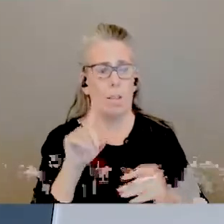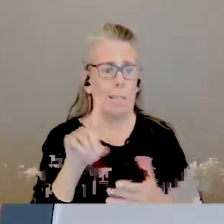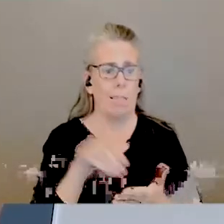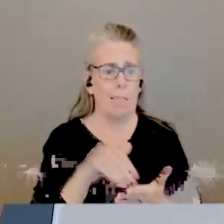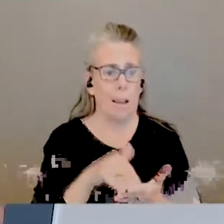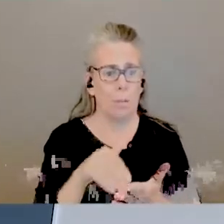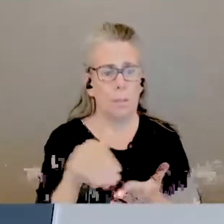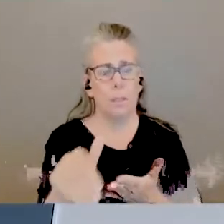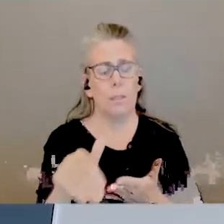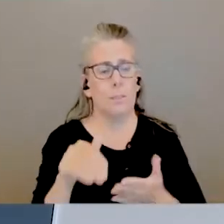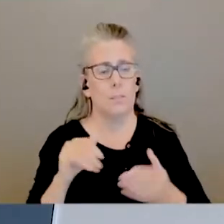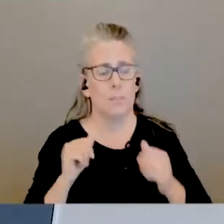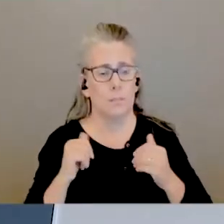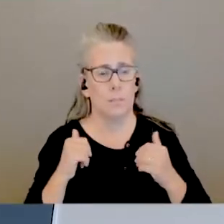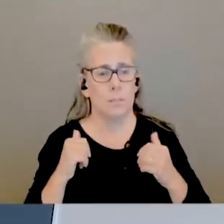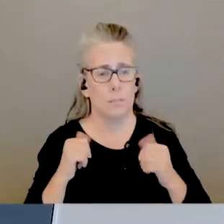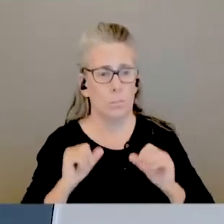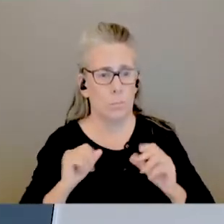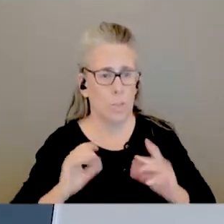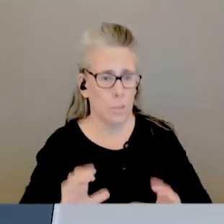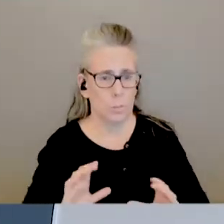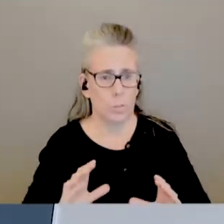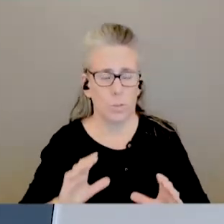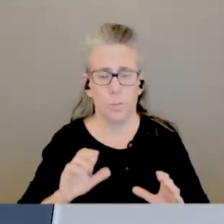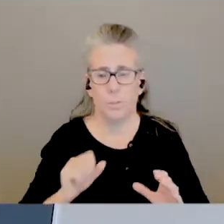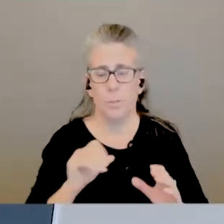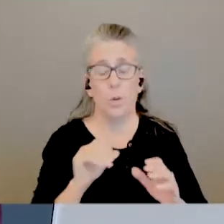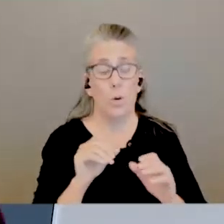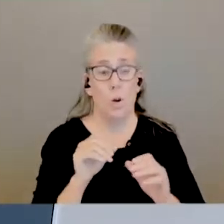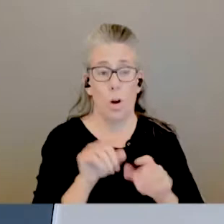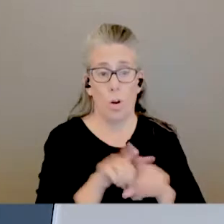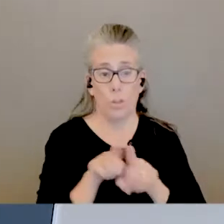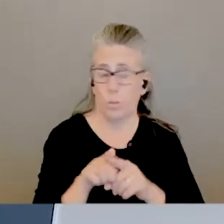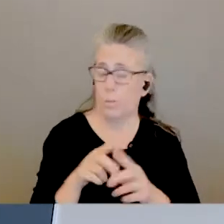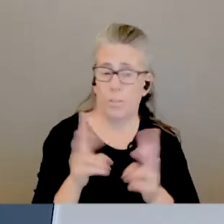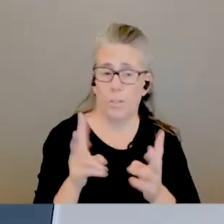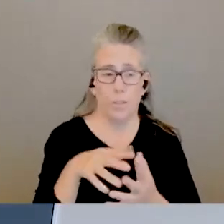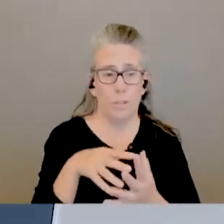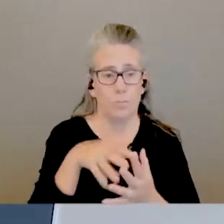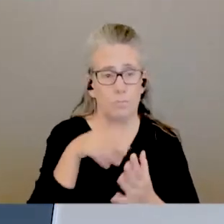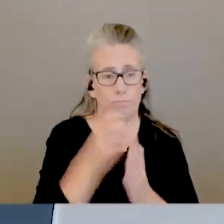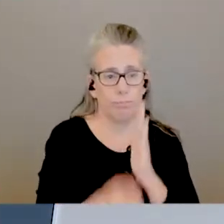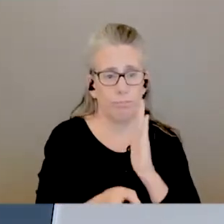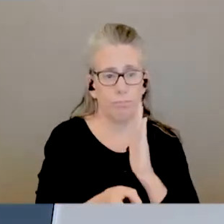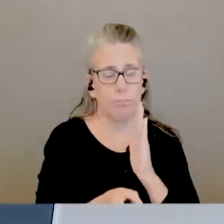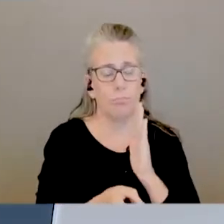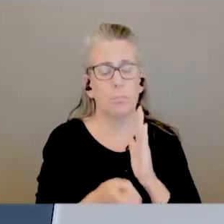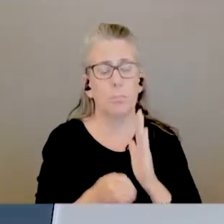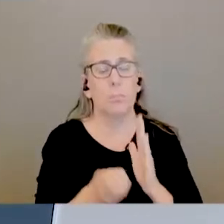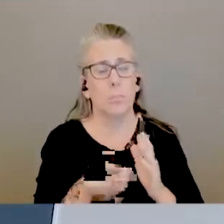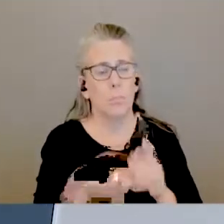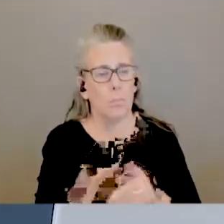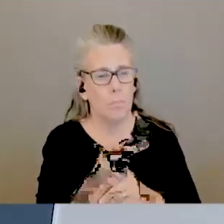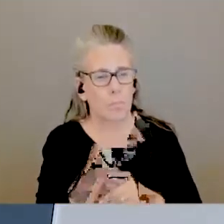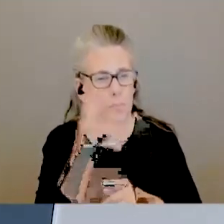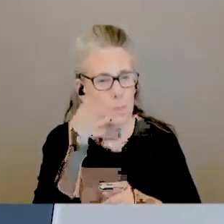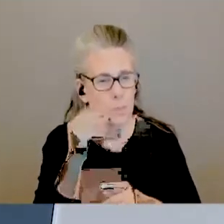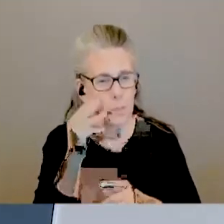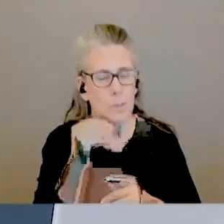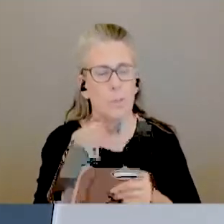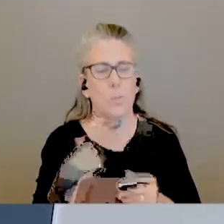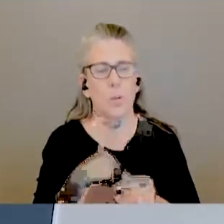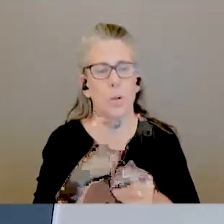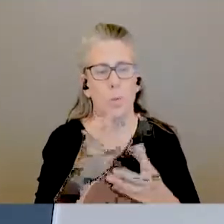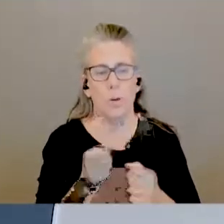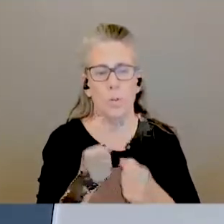very immersive. We want to be the best one to provide the best immersed shopping